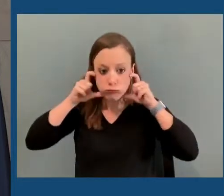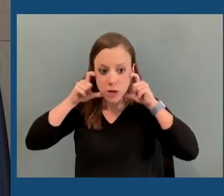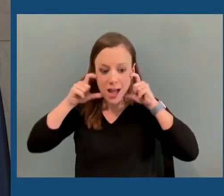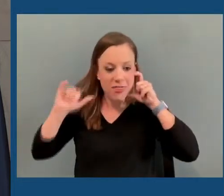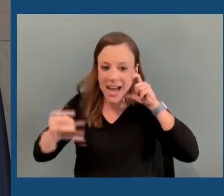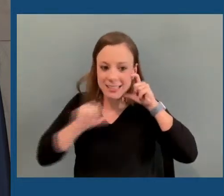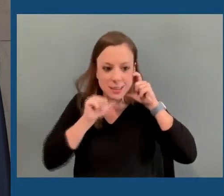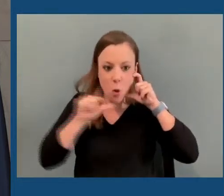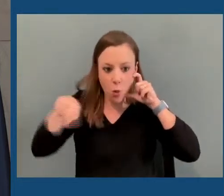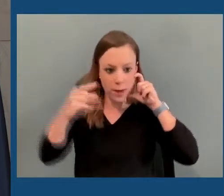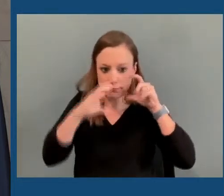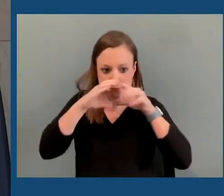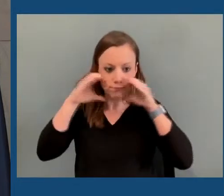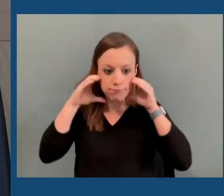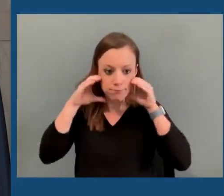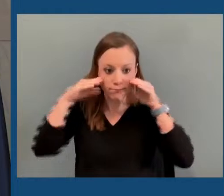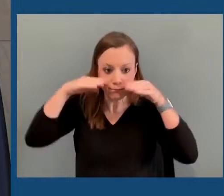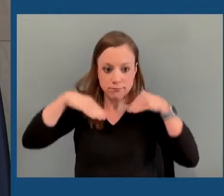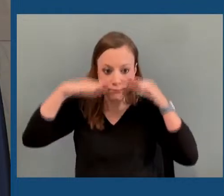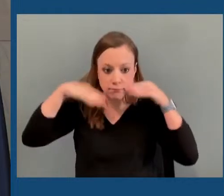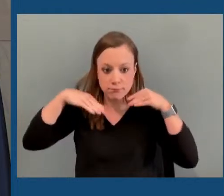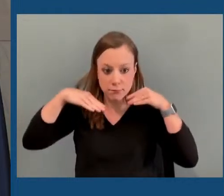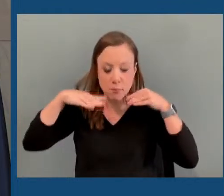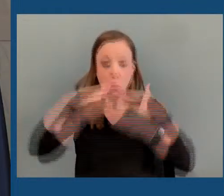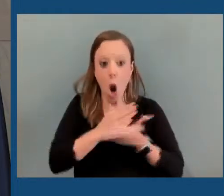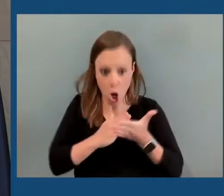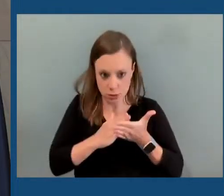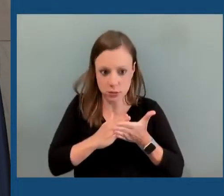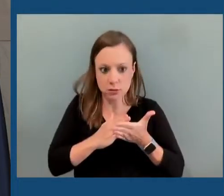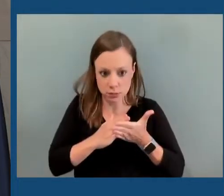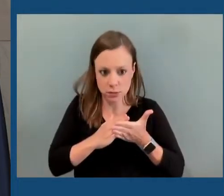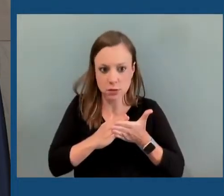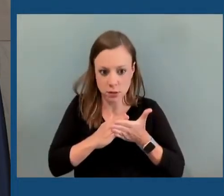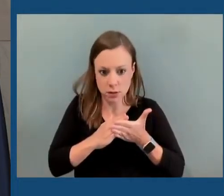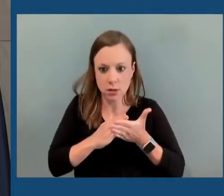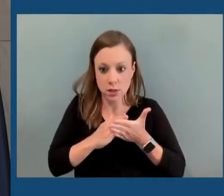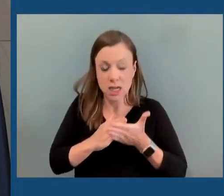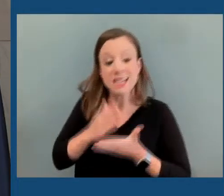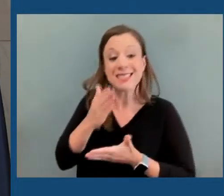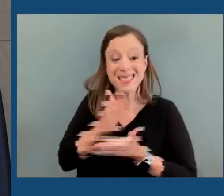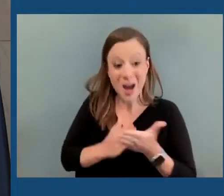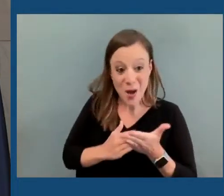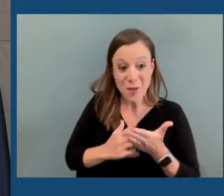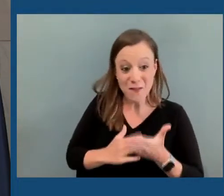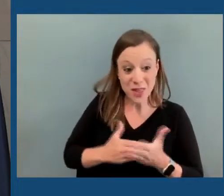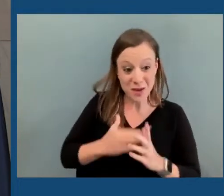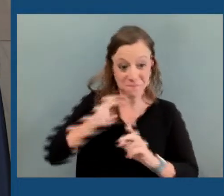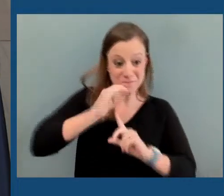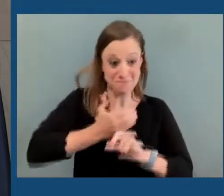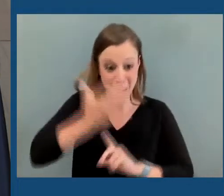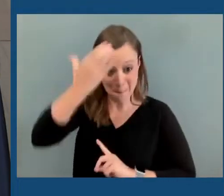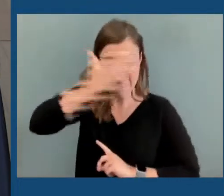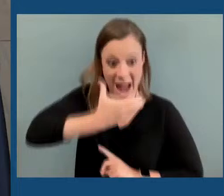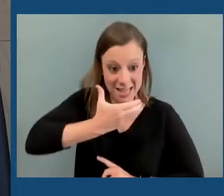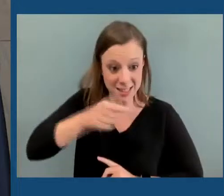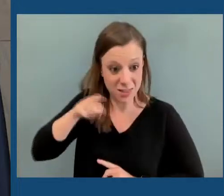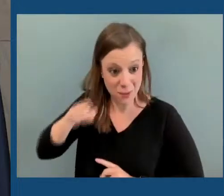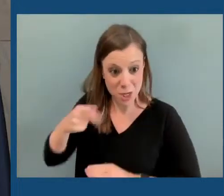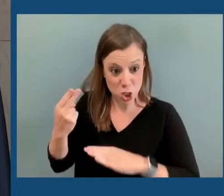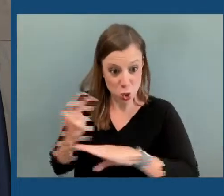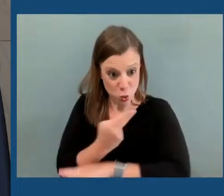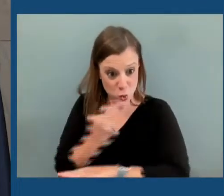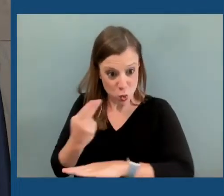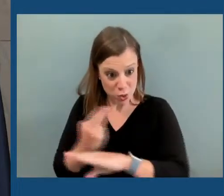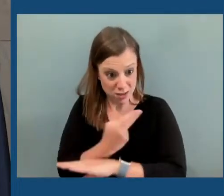face. It covers a portion of your face. Some of the masks that have been used in this, the assault on the